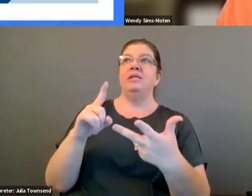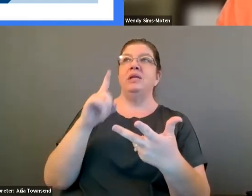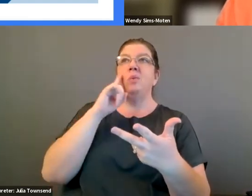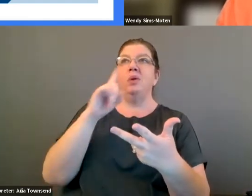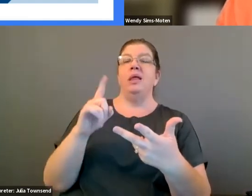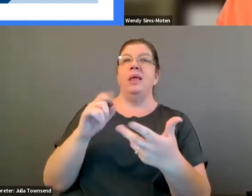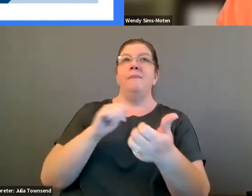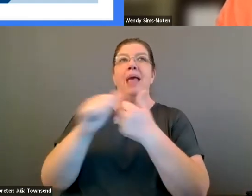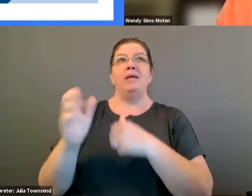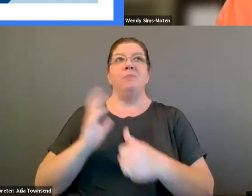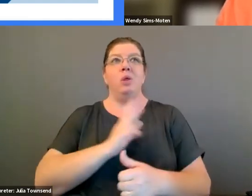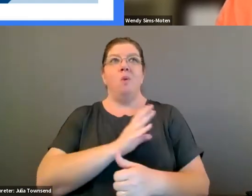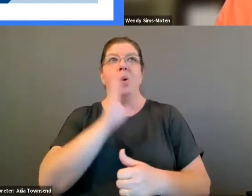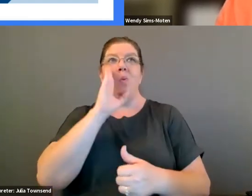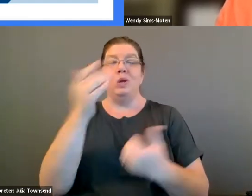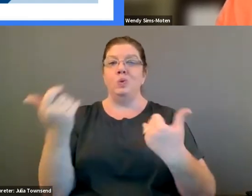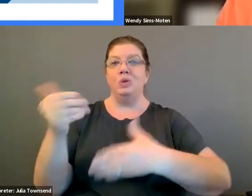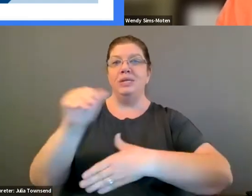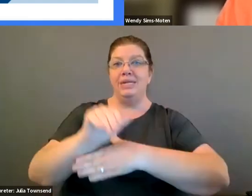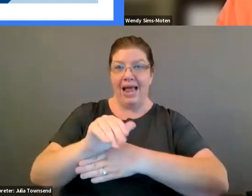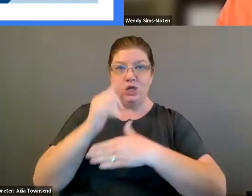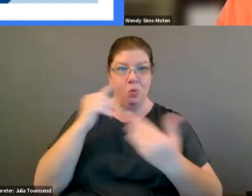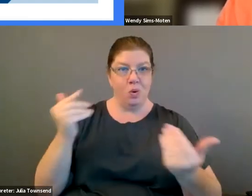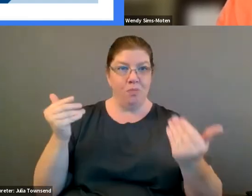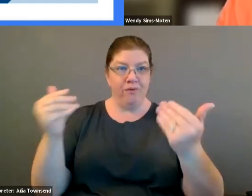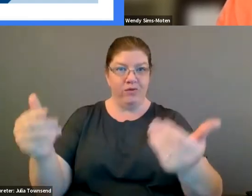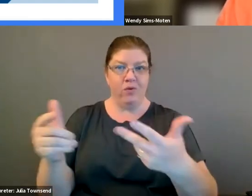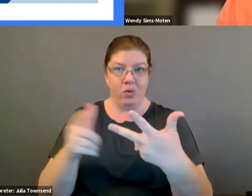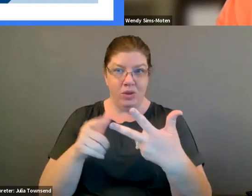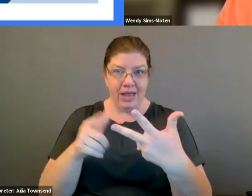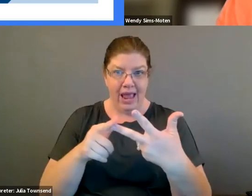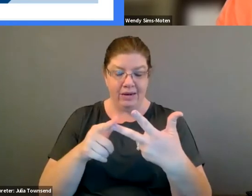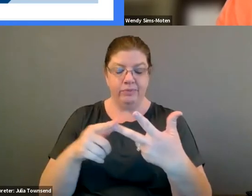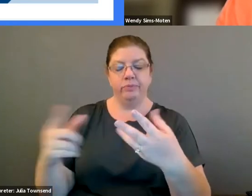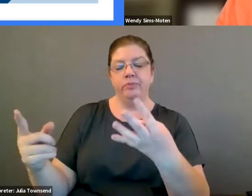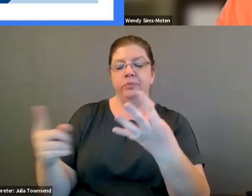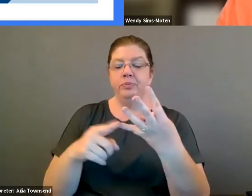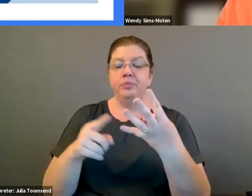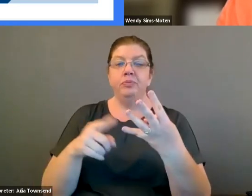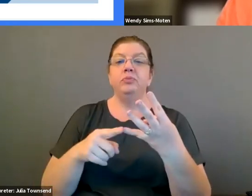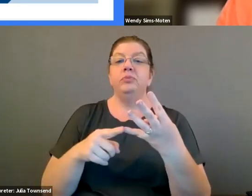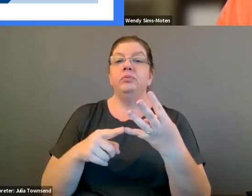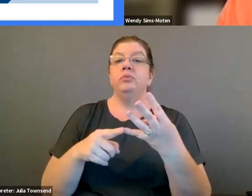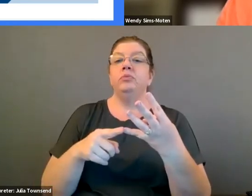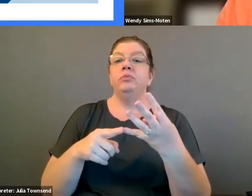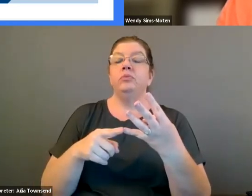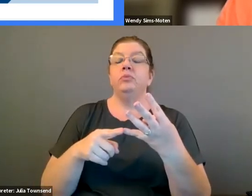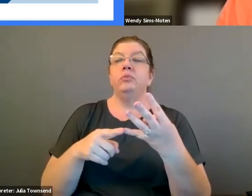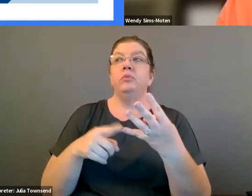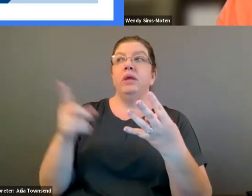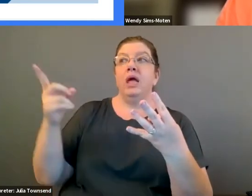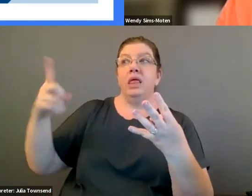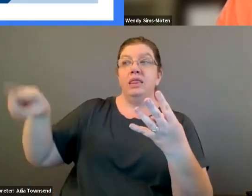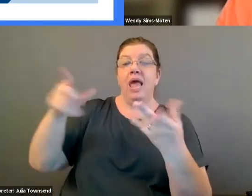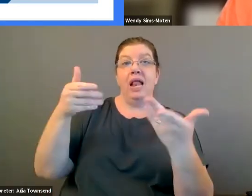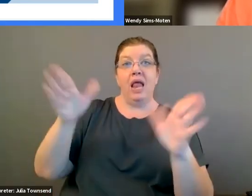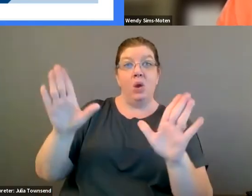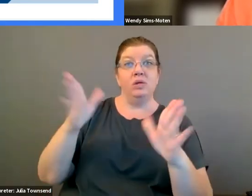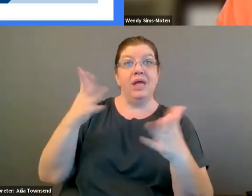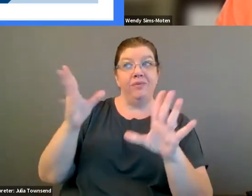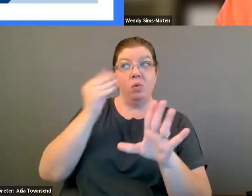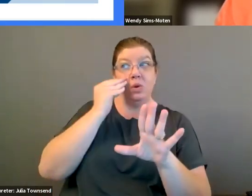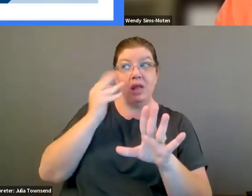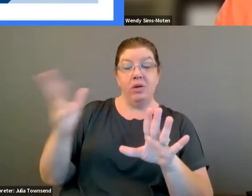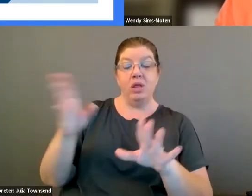by the board tonight, so we are moving forward with that. They allowed us, once we let them know that